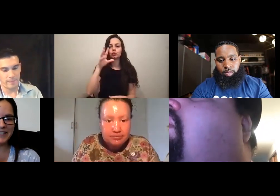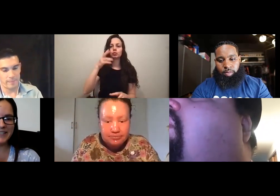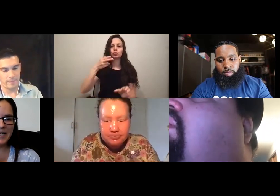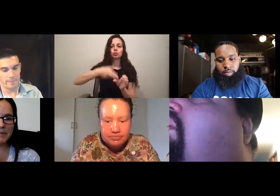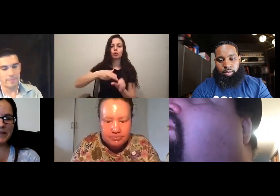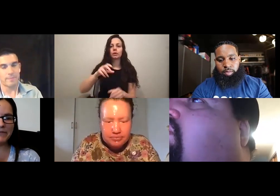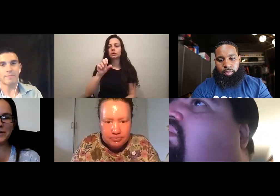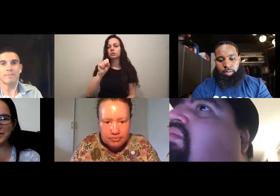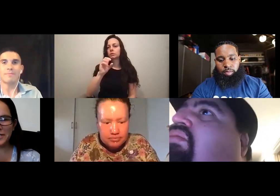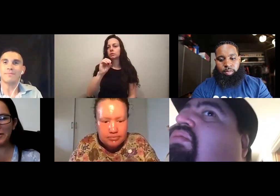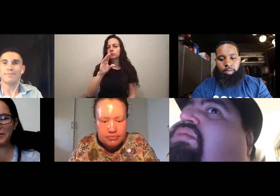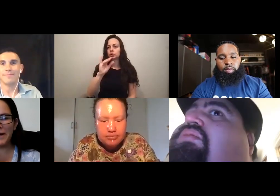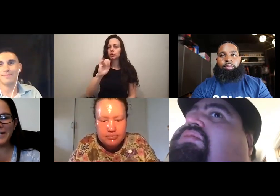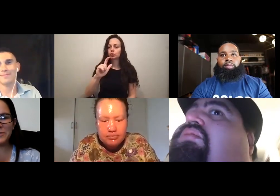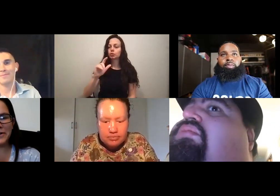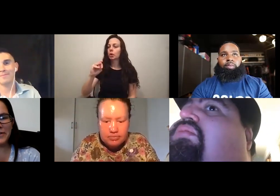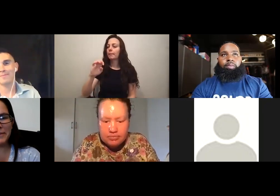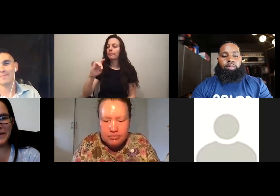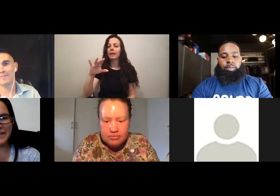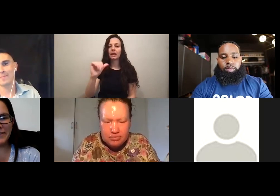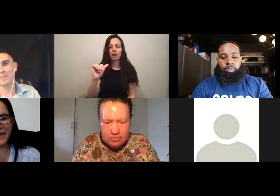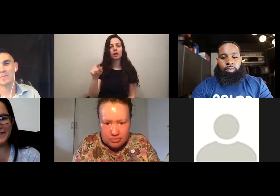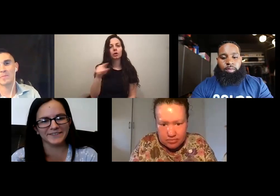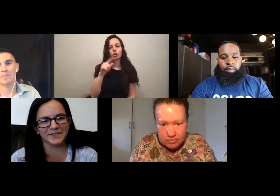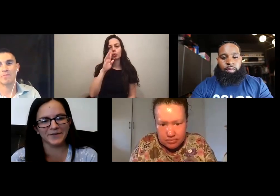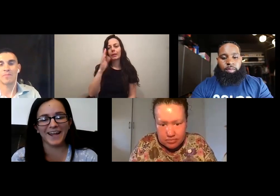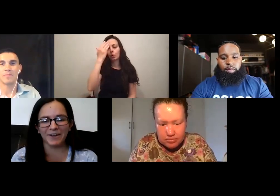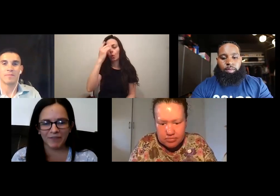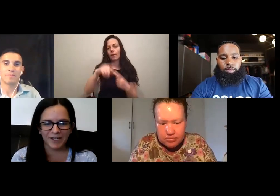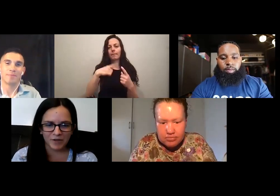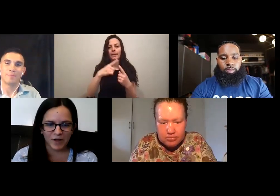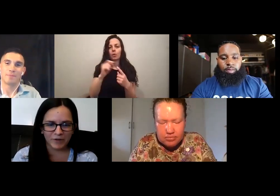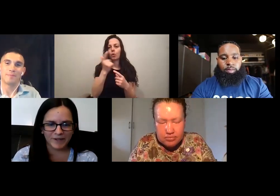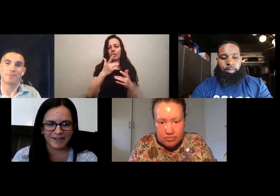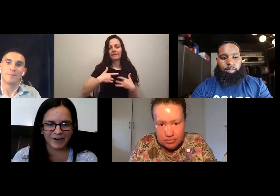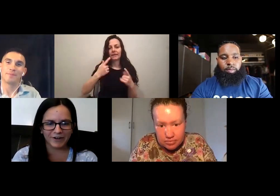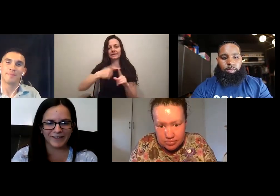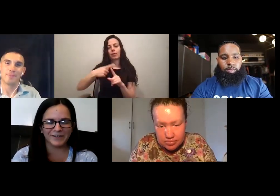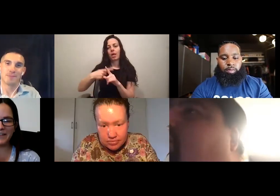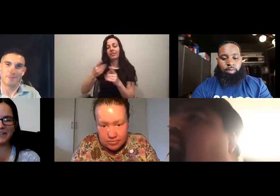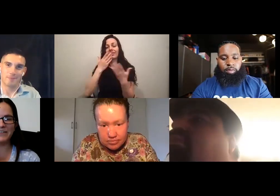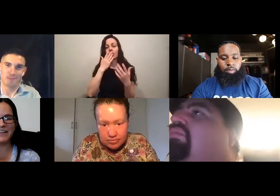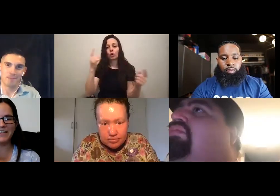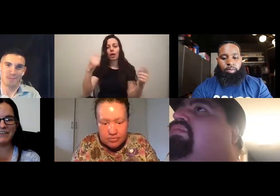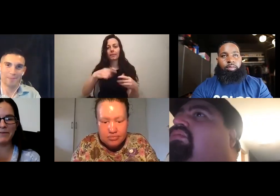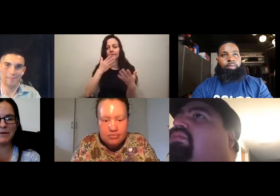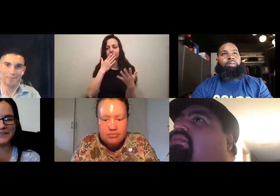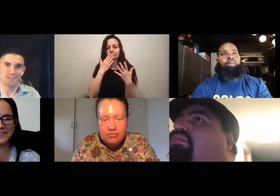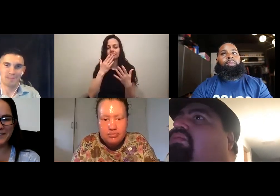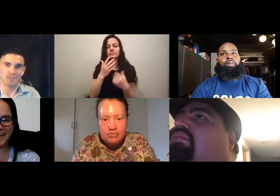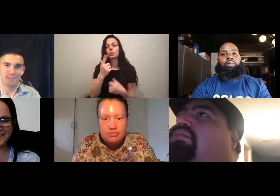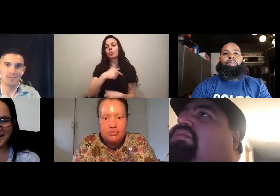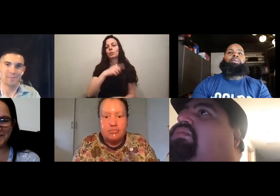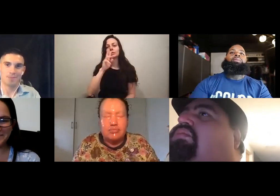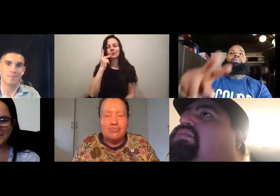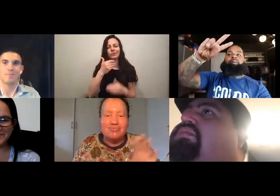you can be the first to know about each one of our monthly events. So again, thank you all for being here. Thank you, thank you, thank you. And we will see